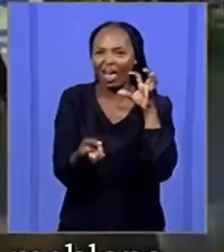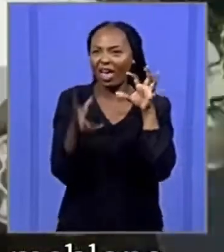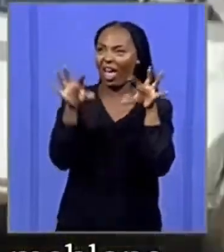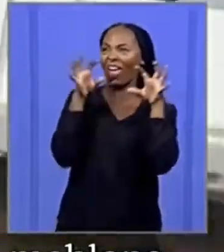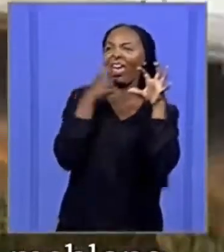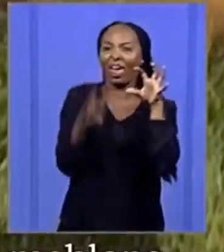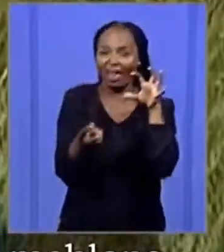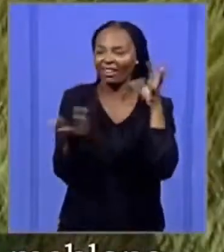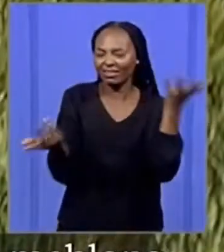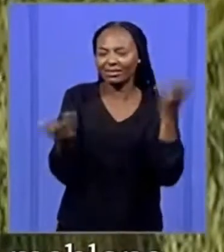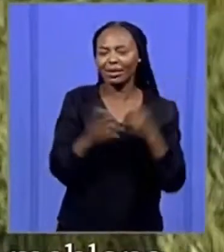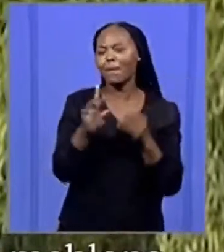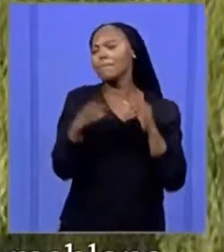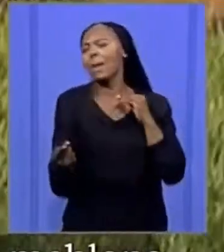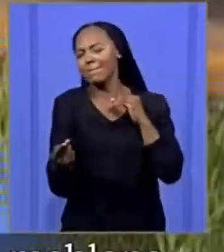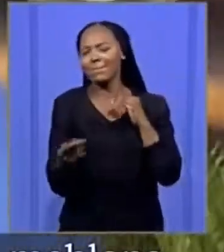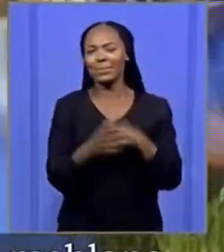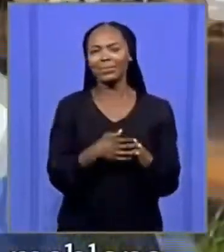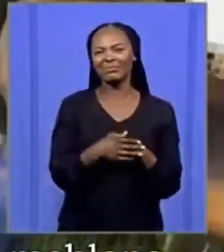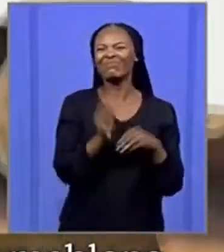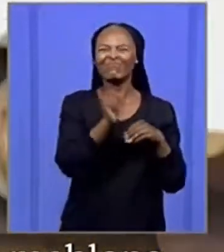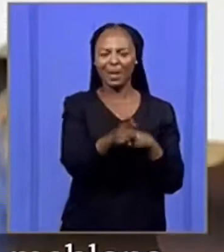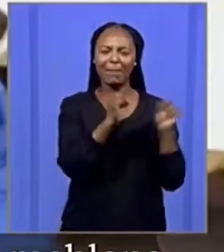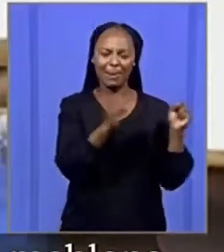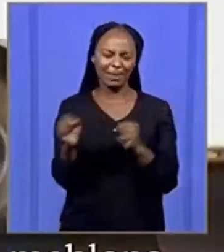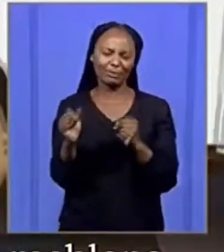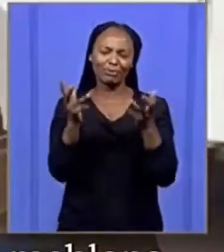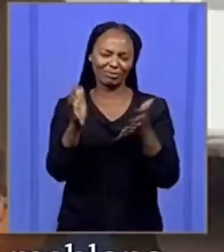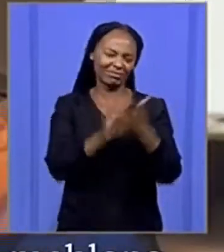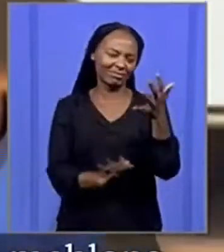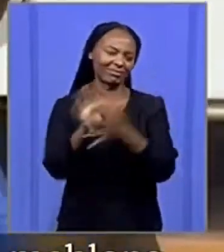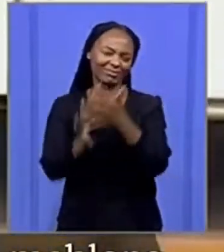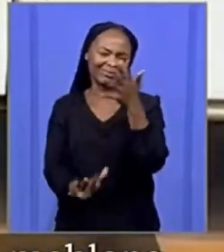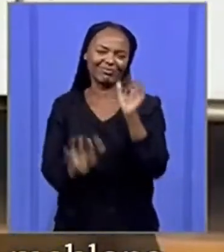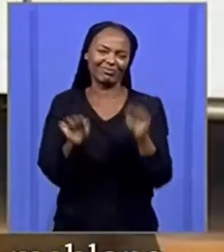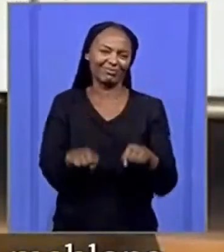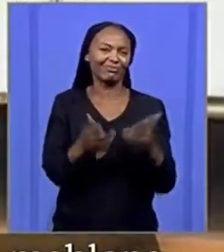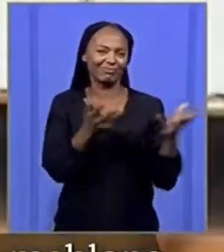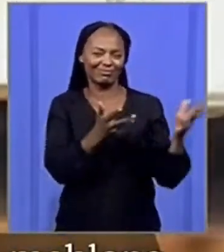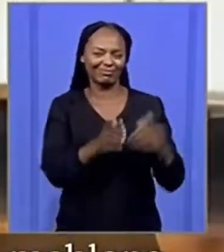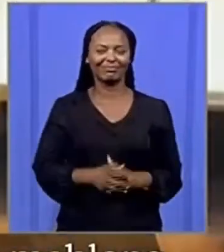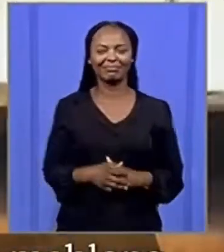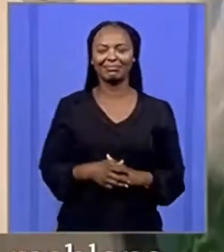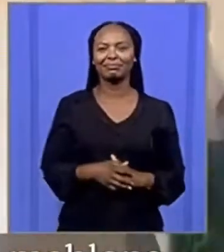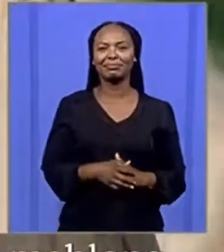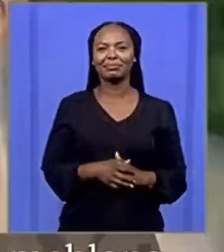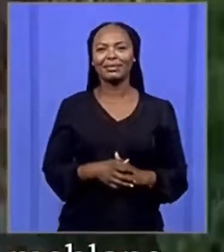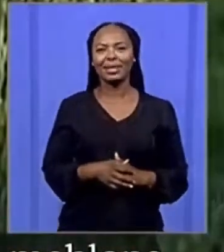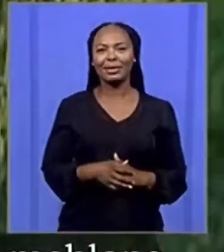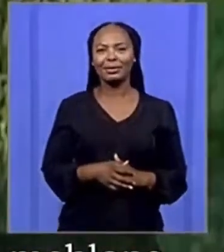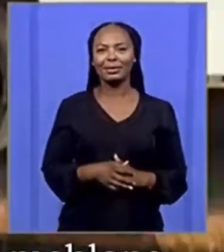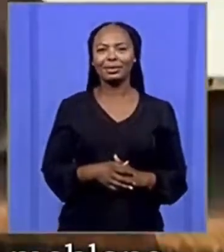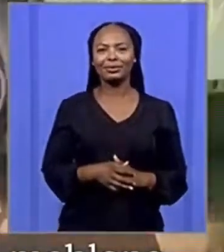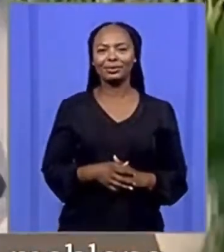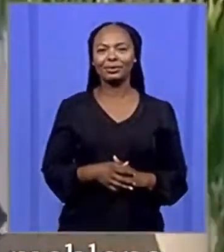ka wa fase a kere kere papara ke bona ntoši ke tshwere toši ntšitše matlho a matala kere ha ire